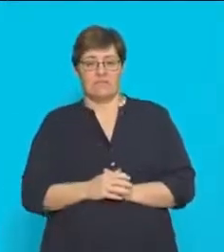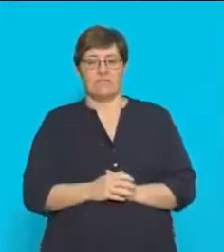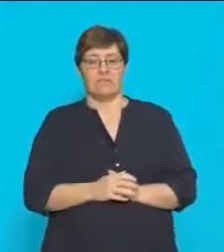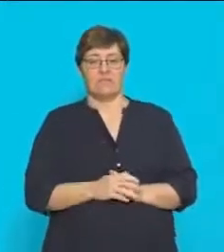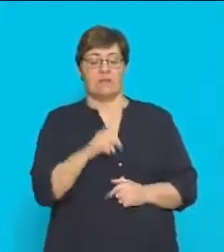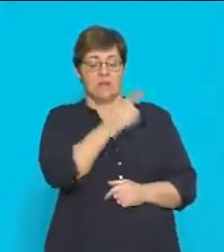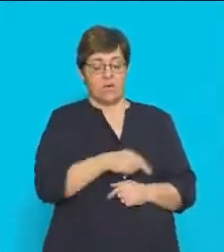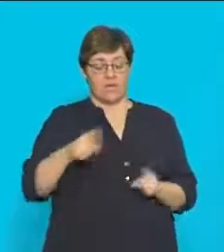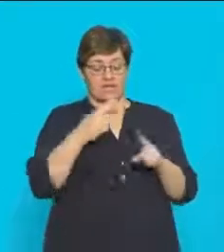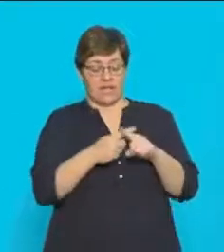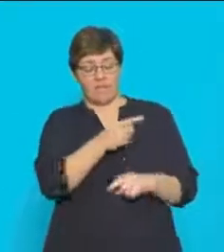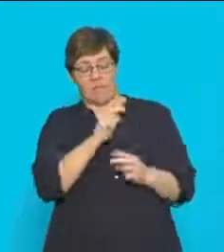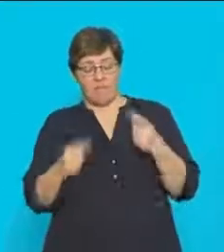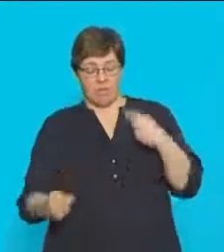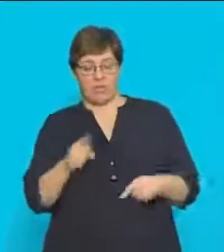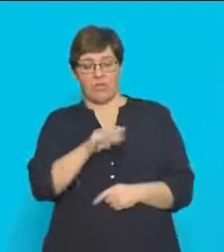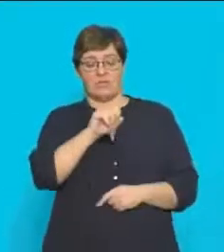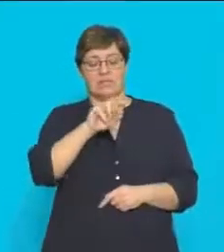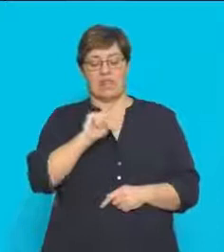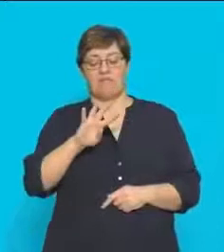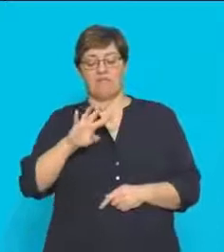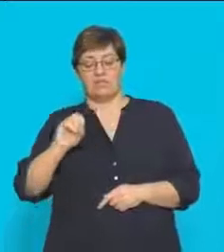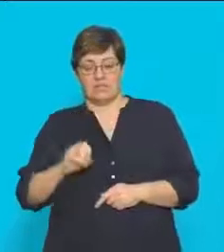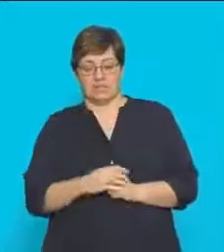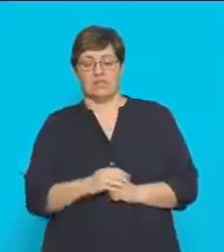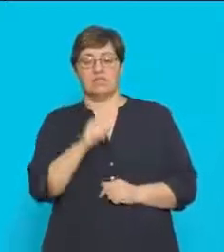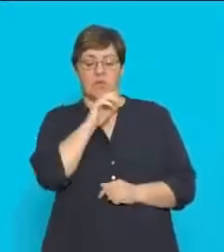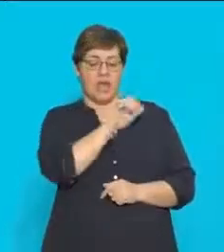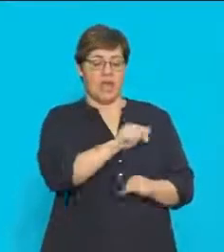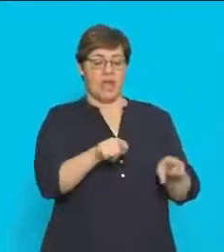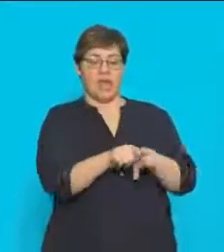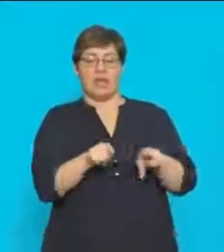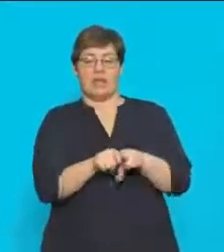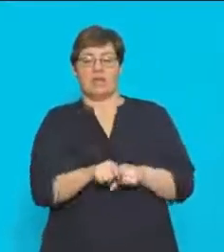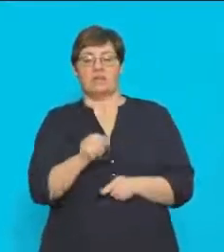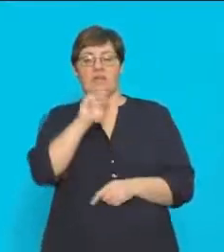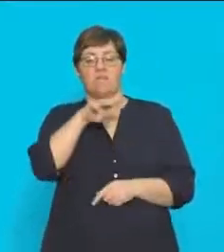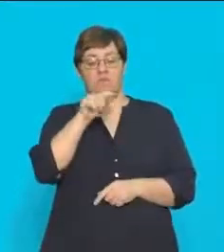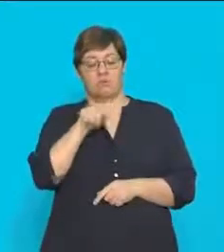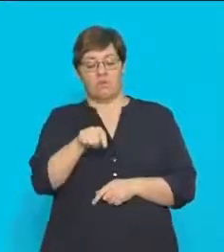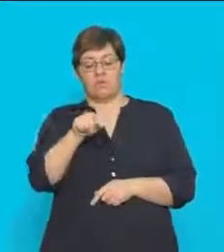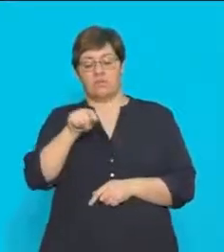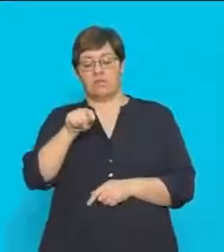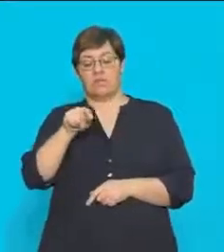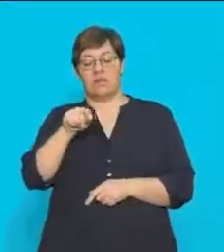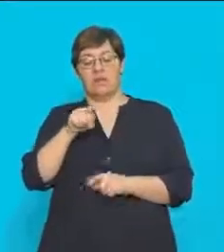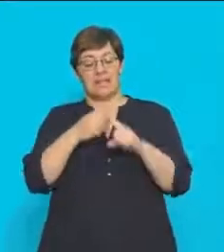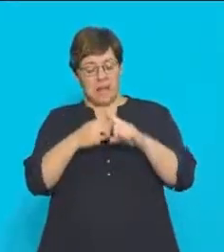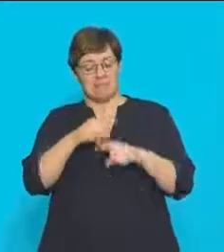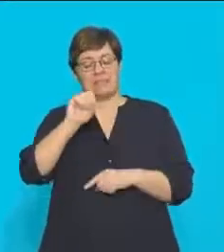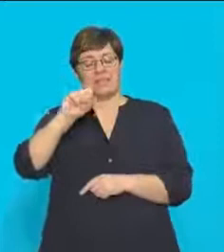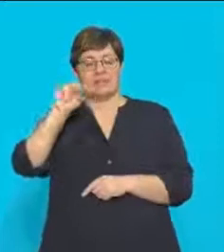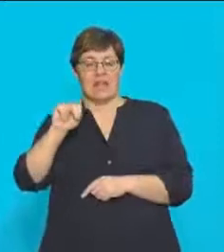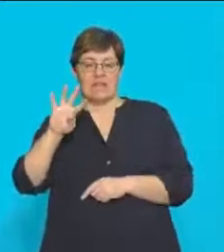We're now going to multiply both sides by sine of 40, so we have a nice, neat little fraction that we can enter into our calculator here.